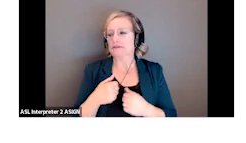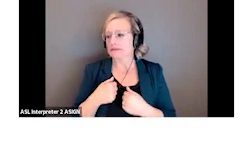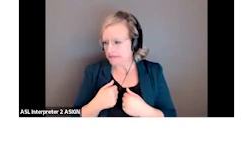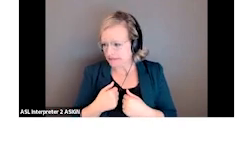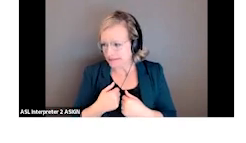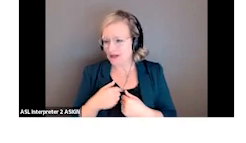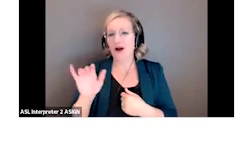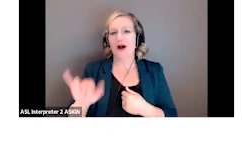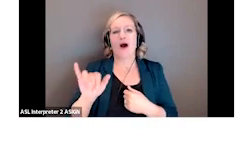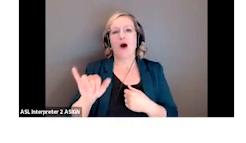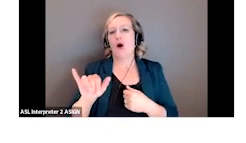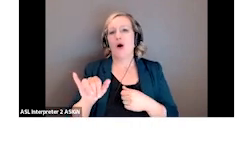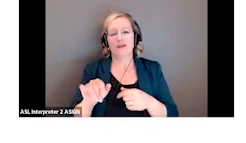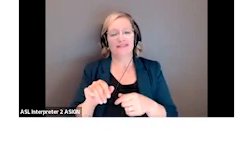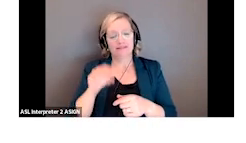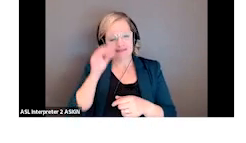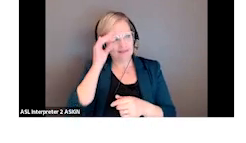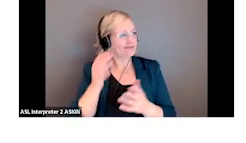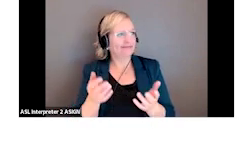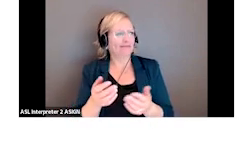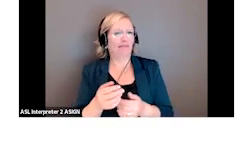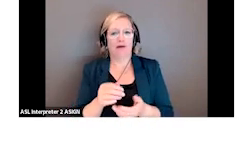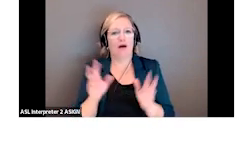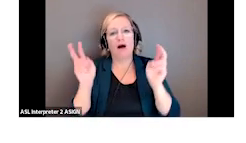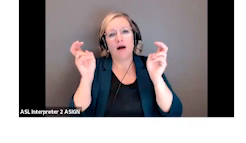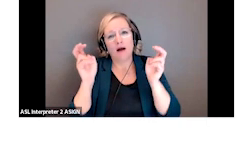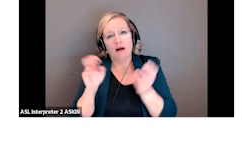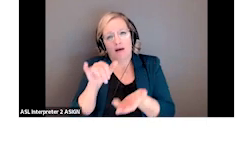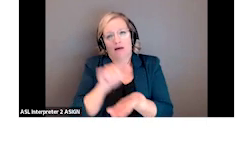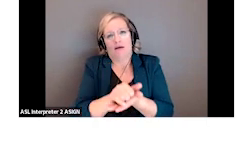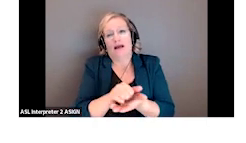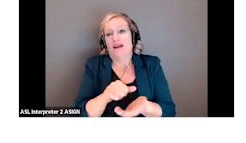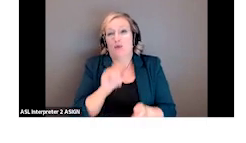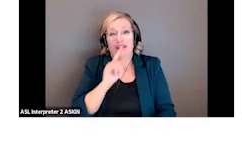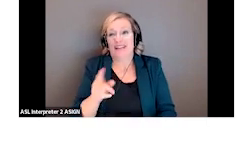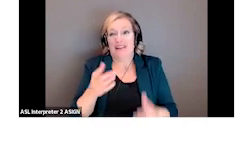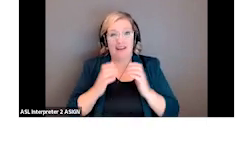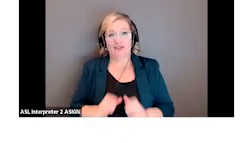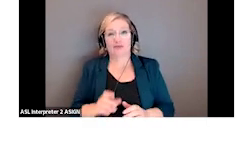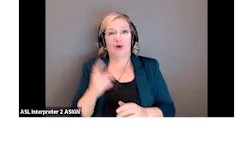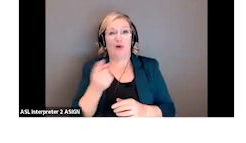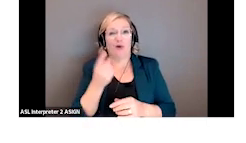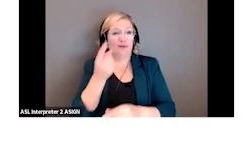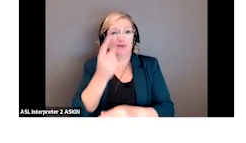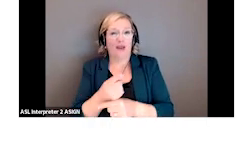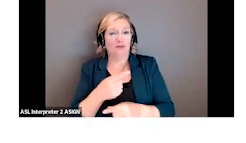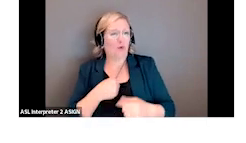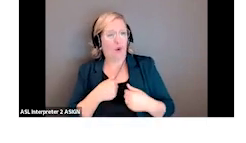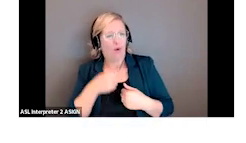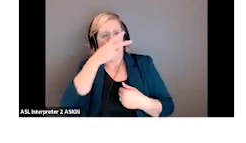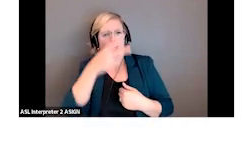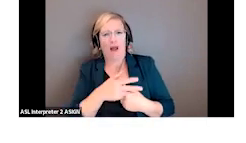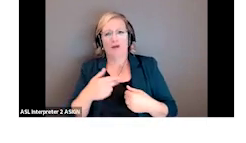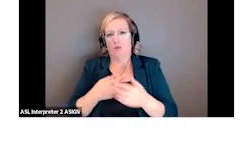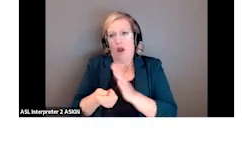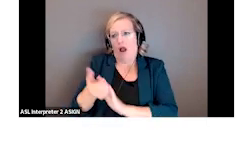to impossible to get them removed, even if the customer used your product incorrectly, unfortunately. And then is there a program for celebrity